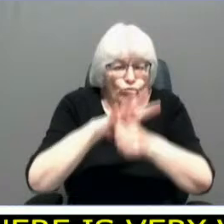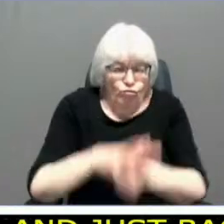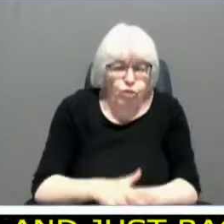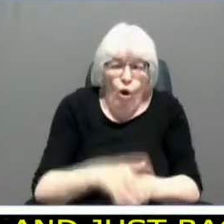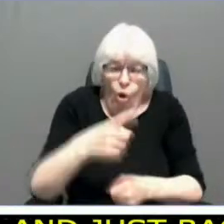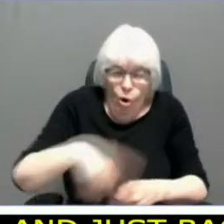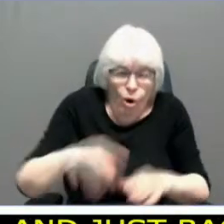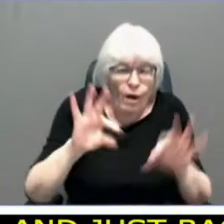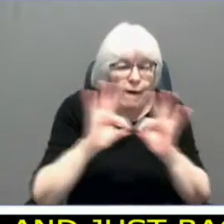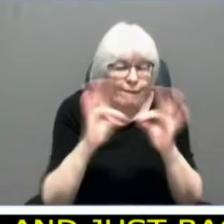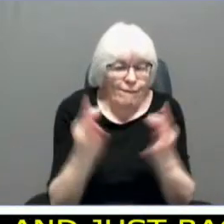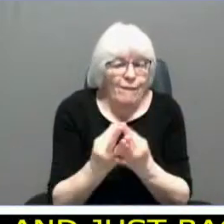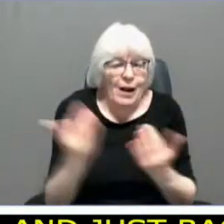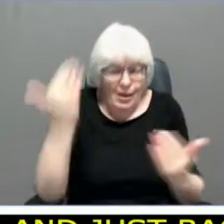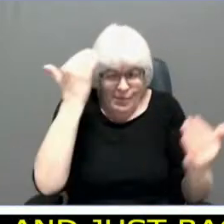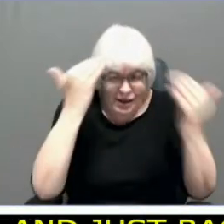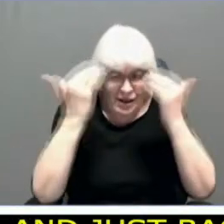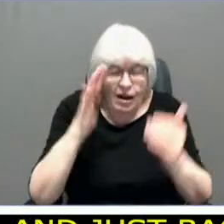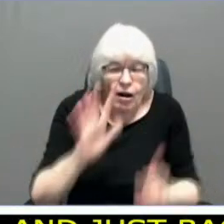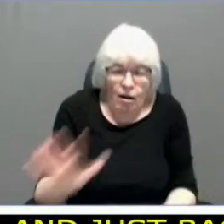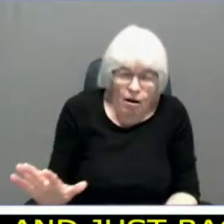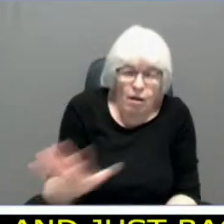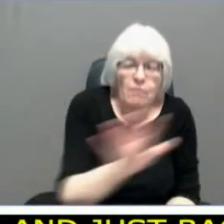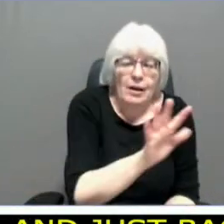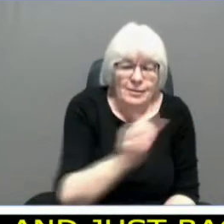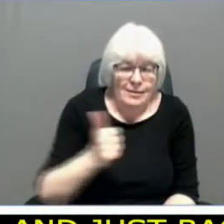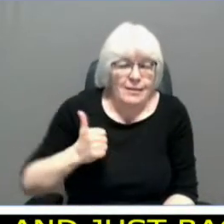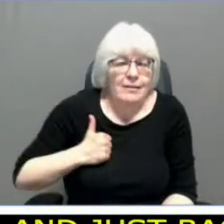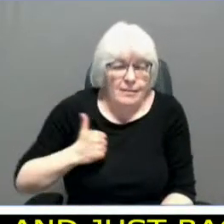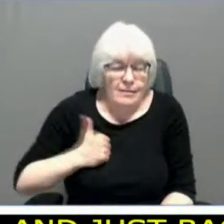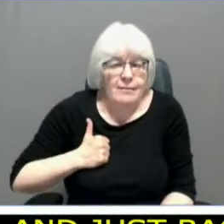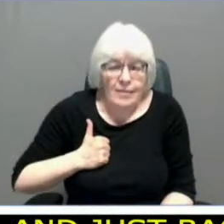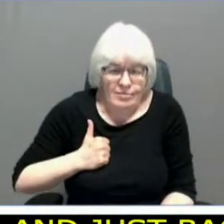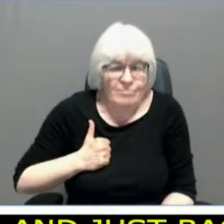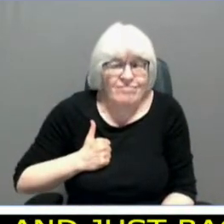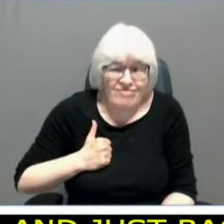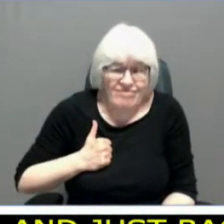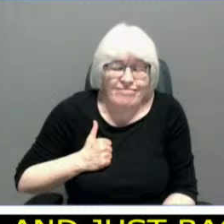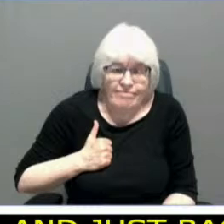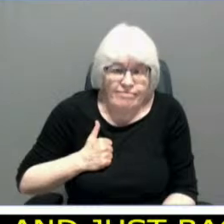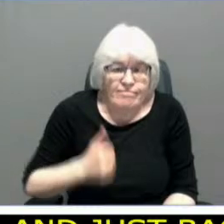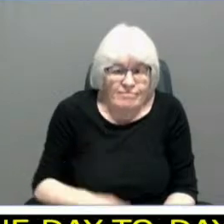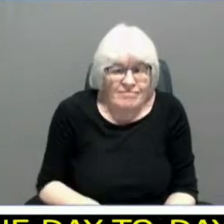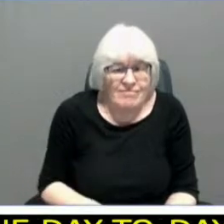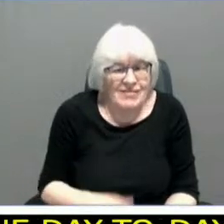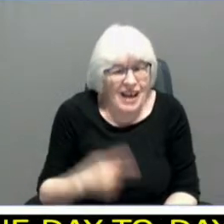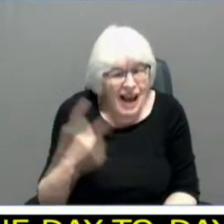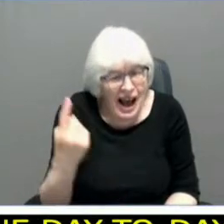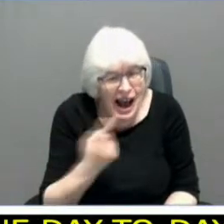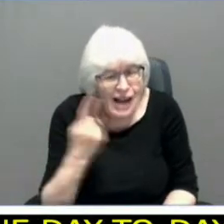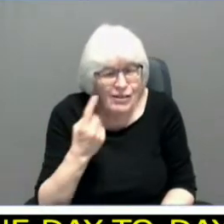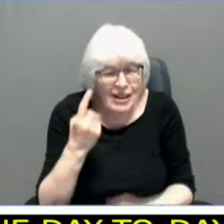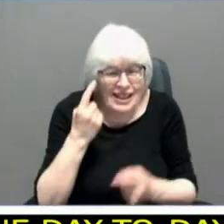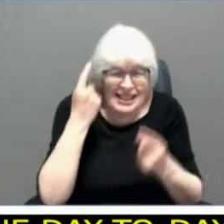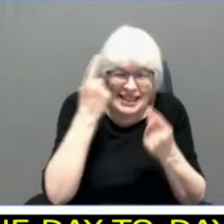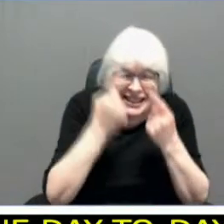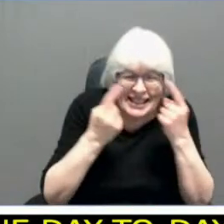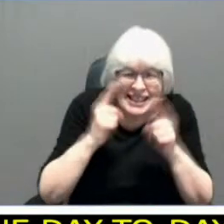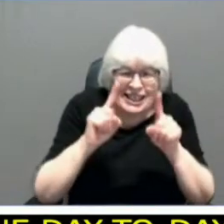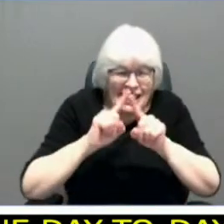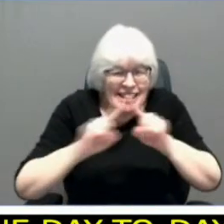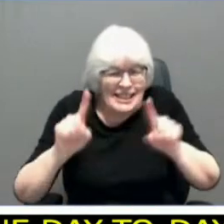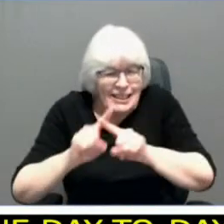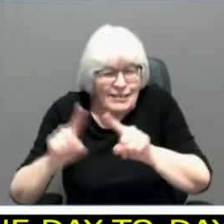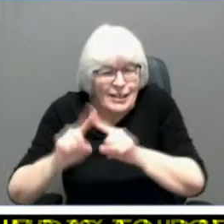certainly in Atlantic Canada. So, I mean, we're always considering the options of how we can support Nova